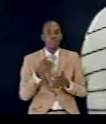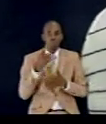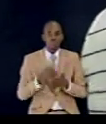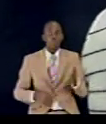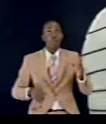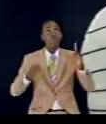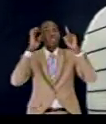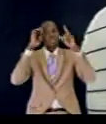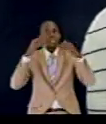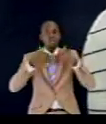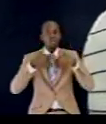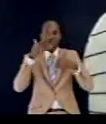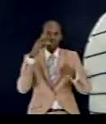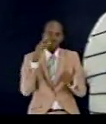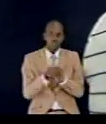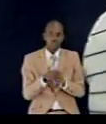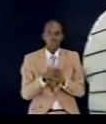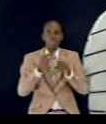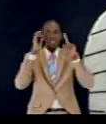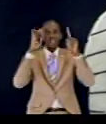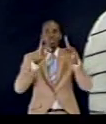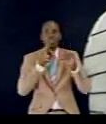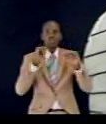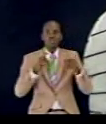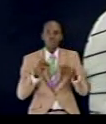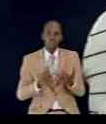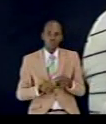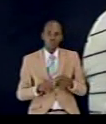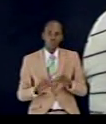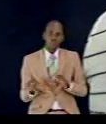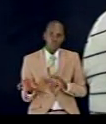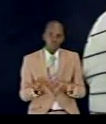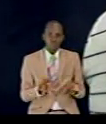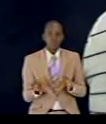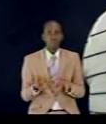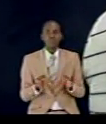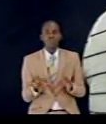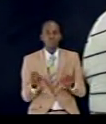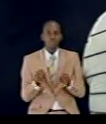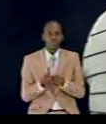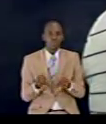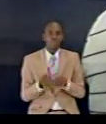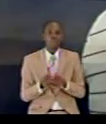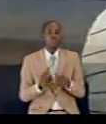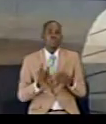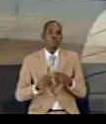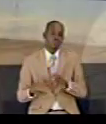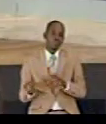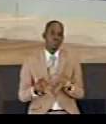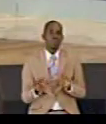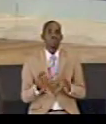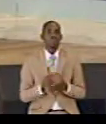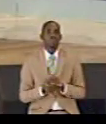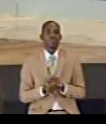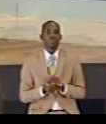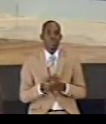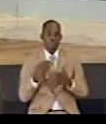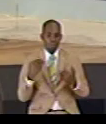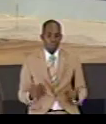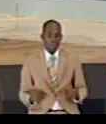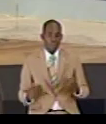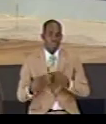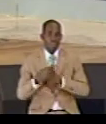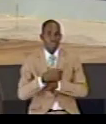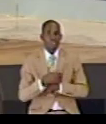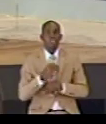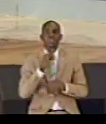what he had promised, was able also to perform. Today is